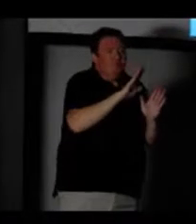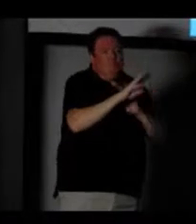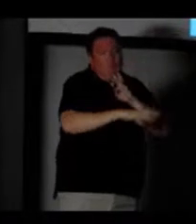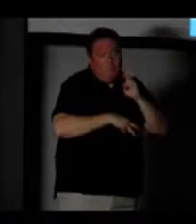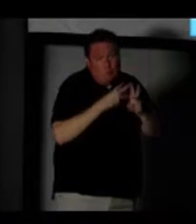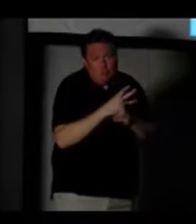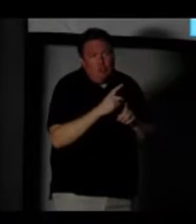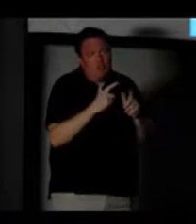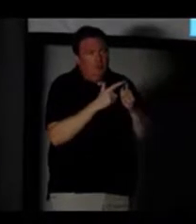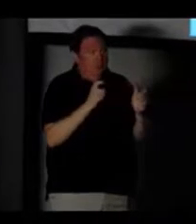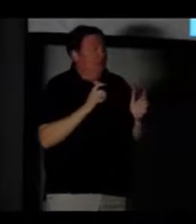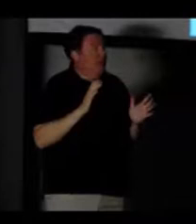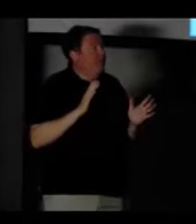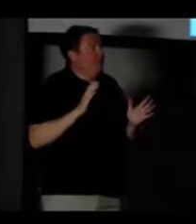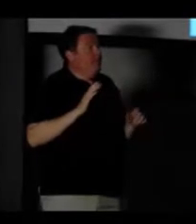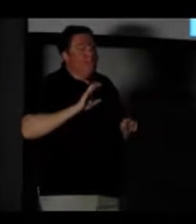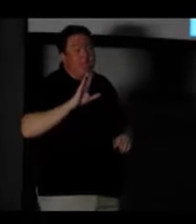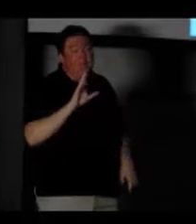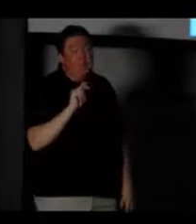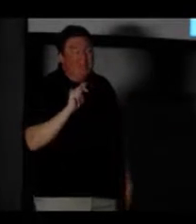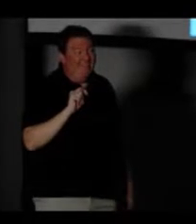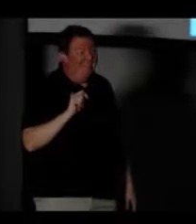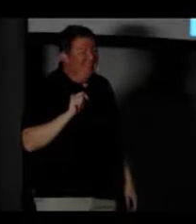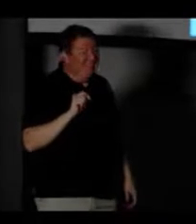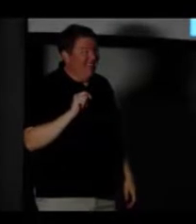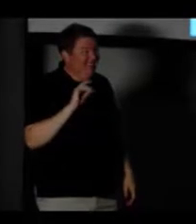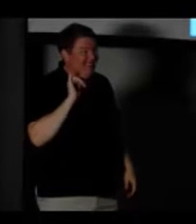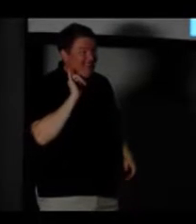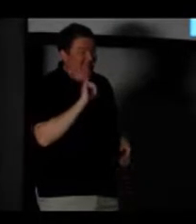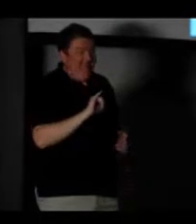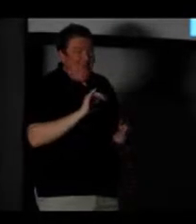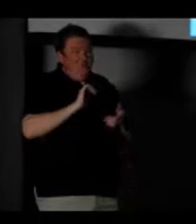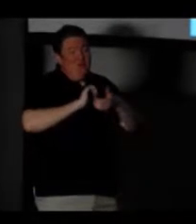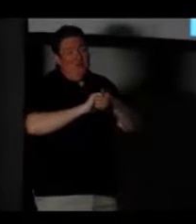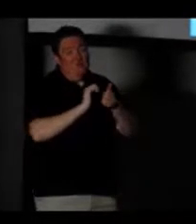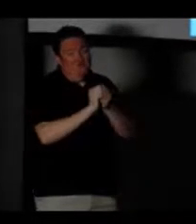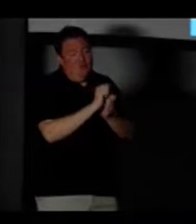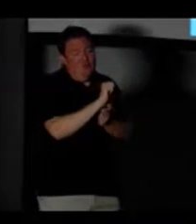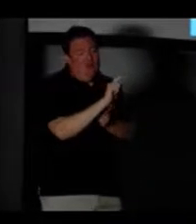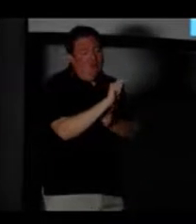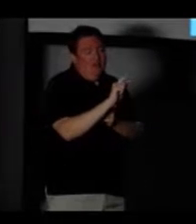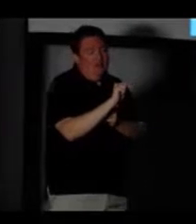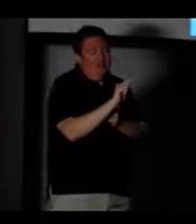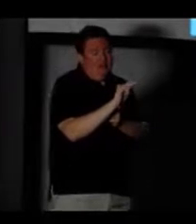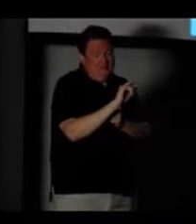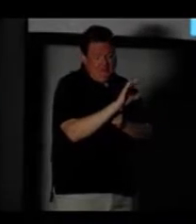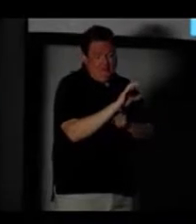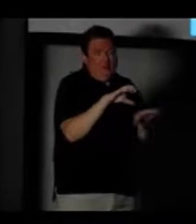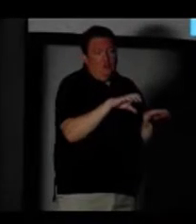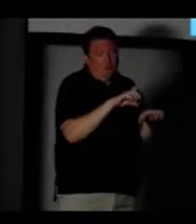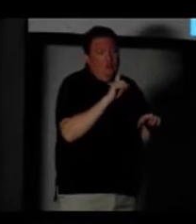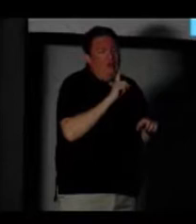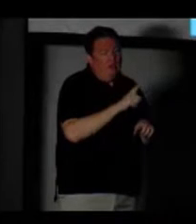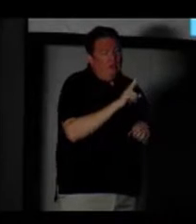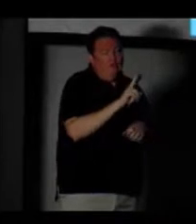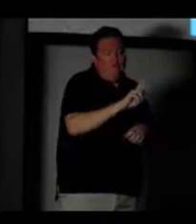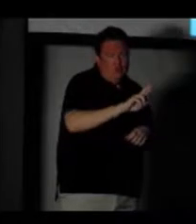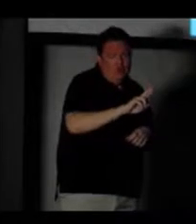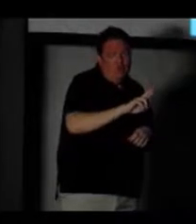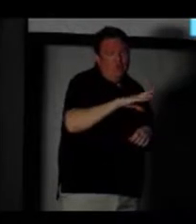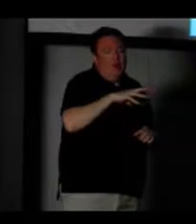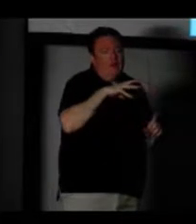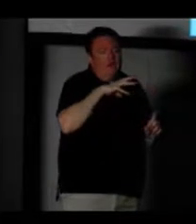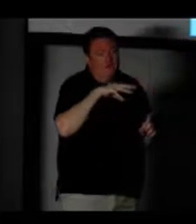say during that show. But that was done in collaboration with Atlantic, doing the actual VR and